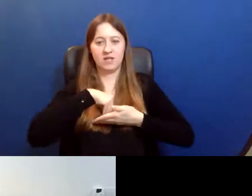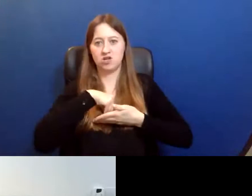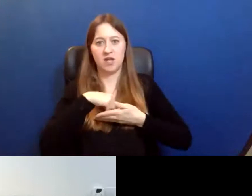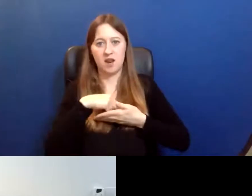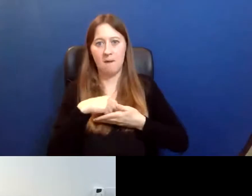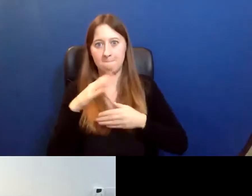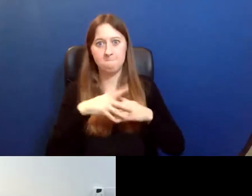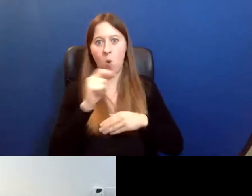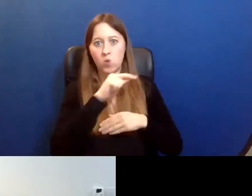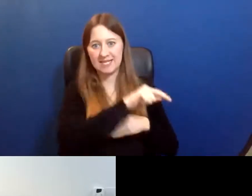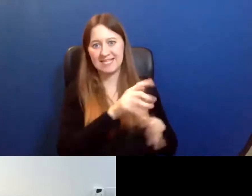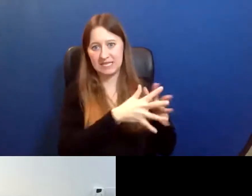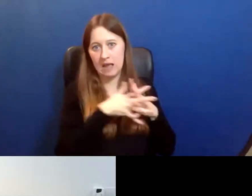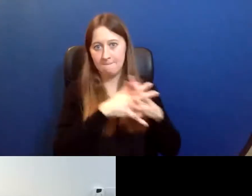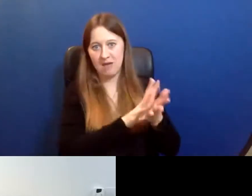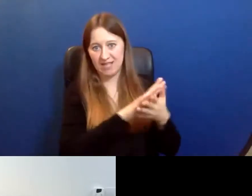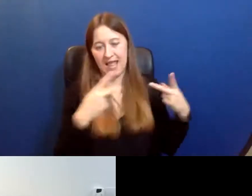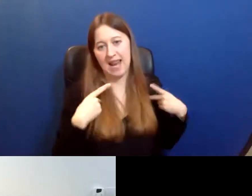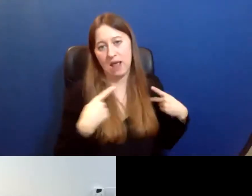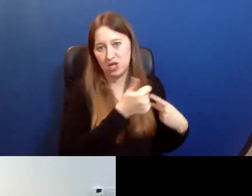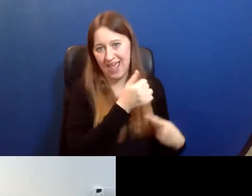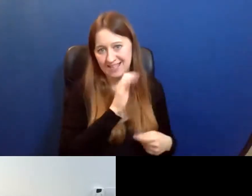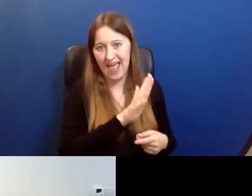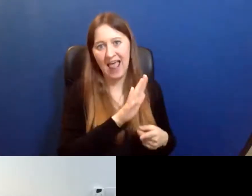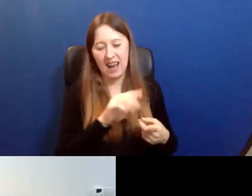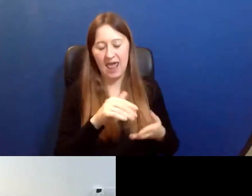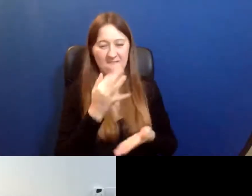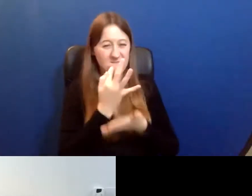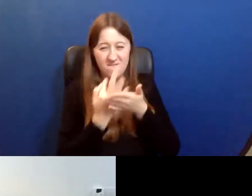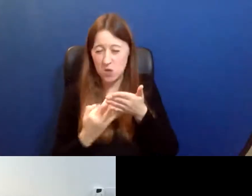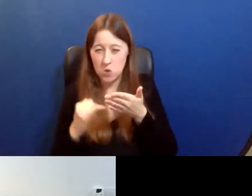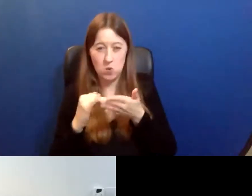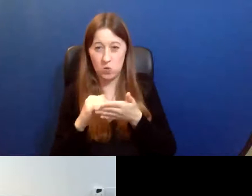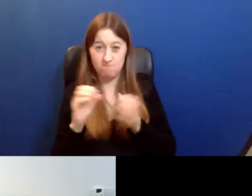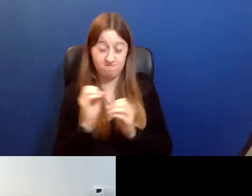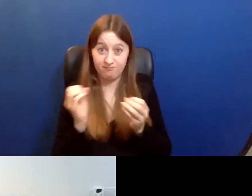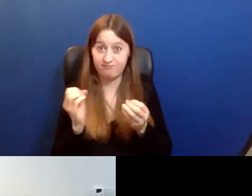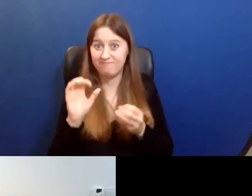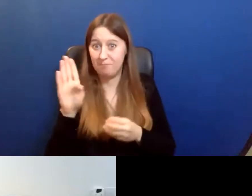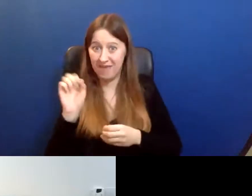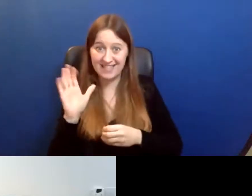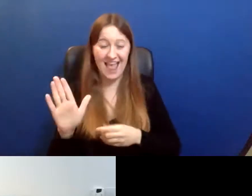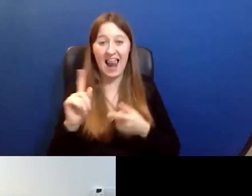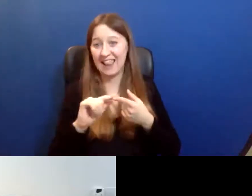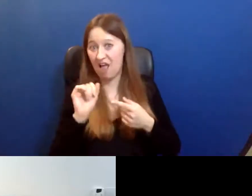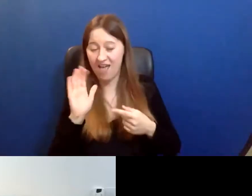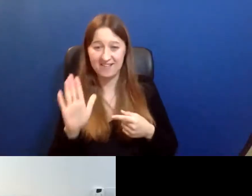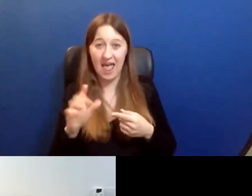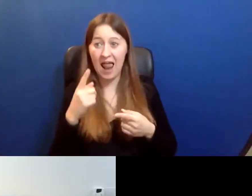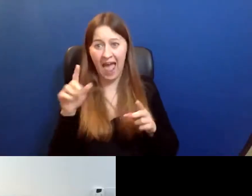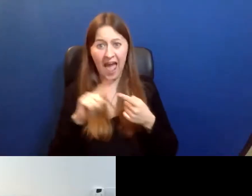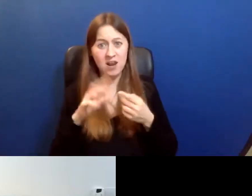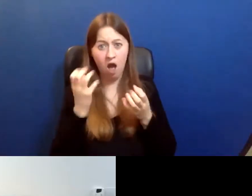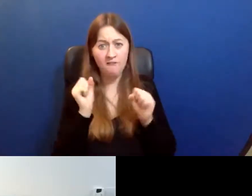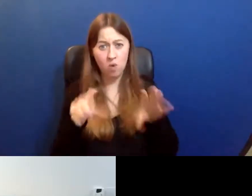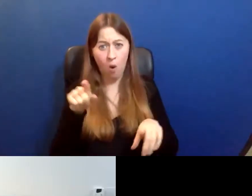ASL and indeed other spoken languages. And these languages, of course, have differences, but they also have areas of